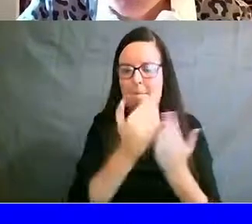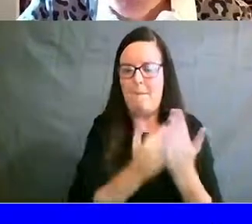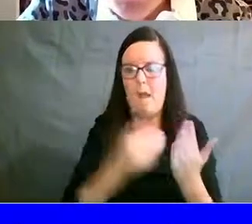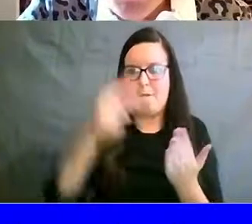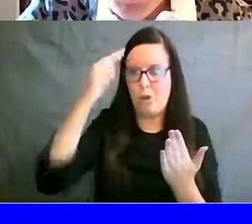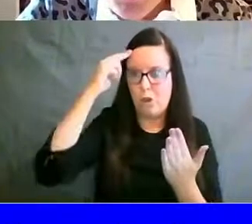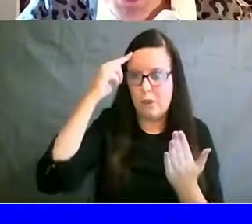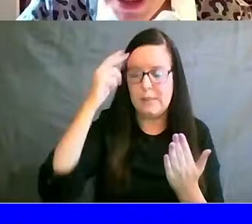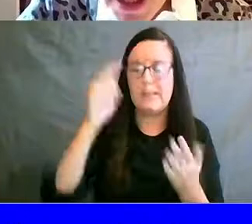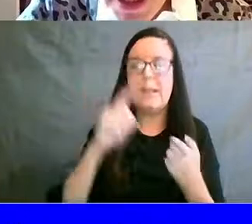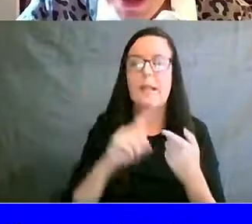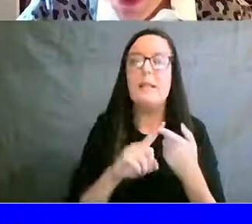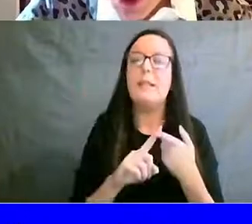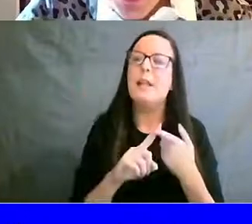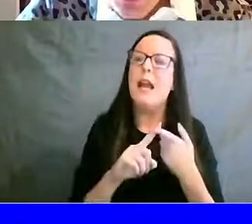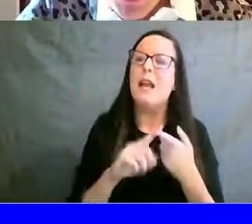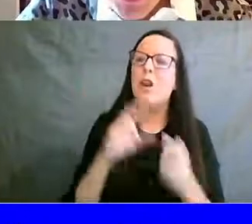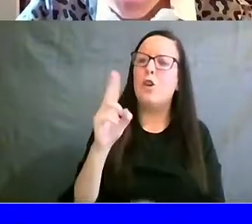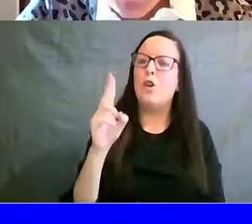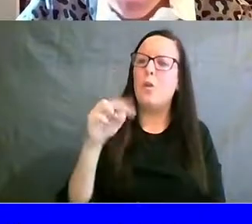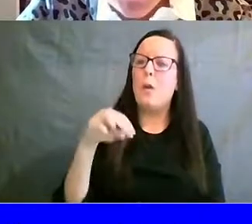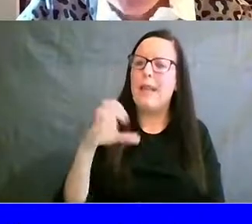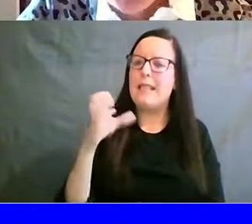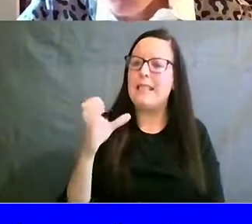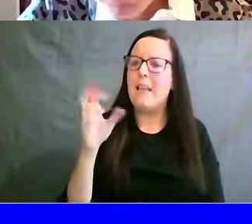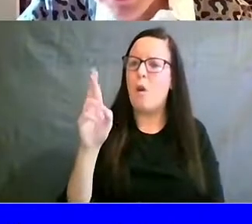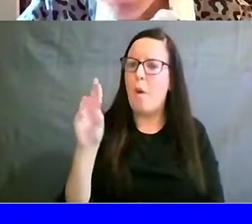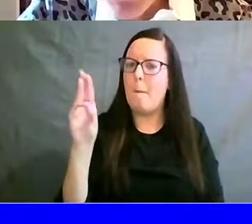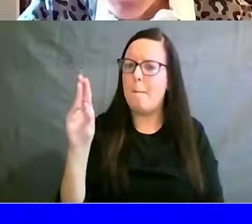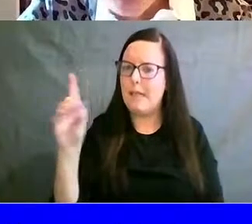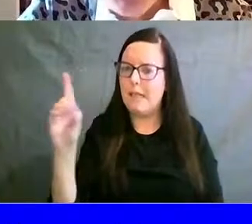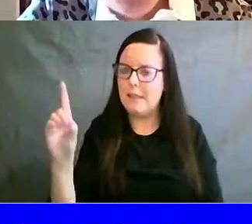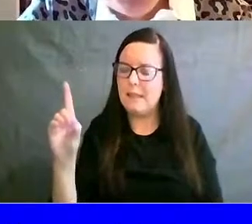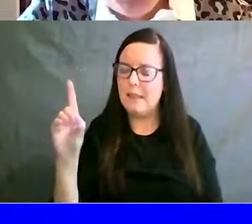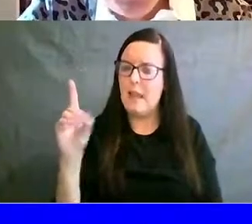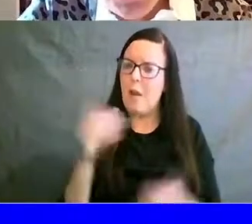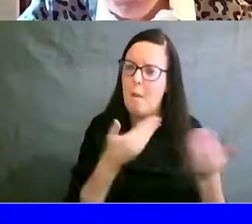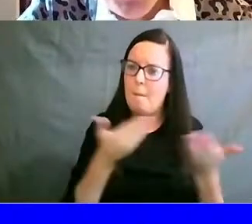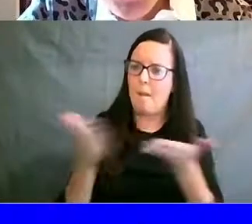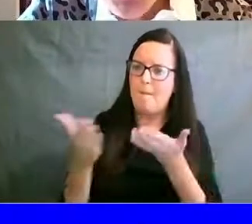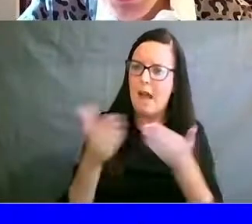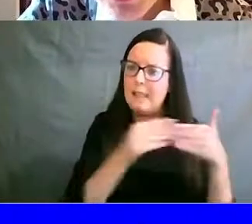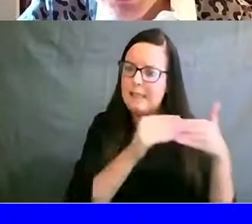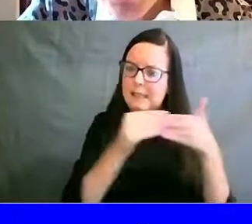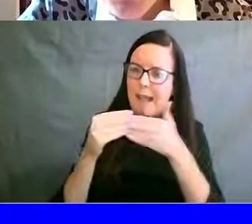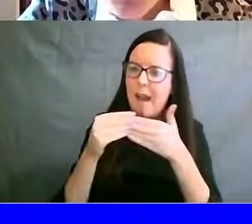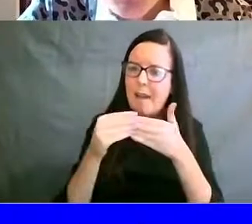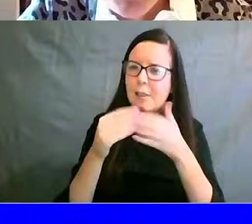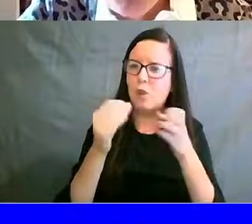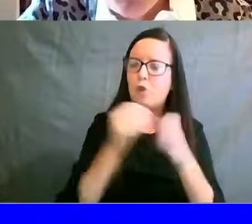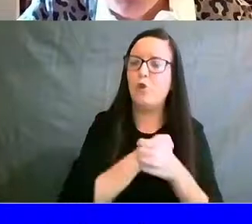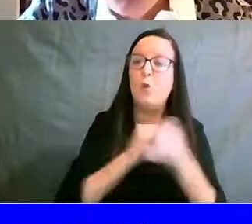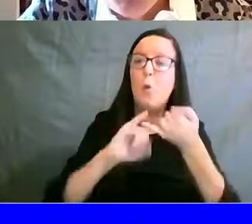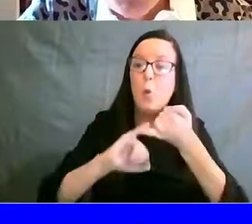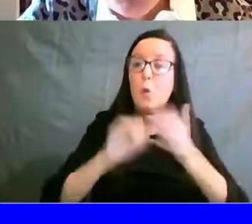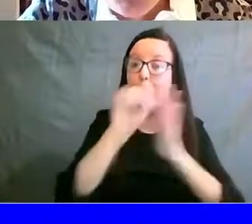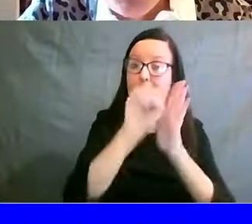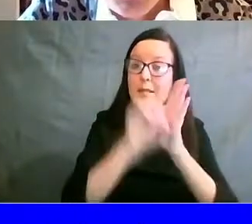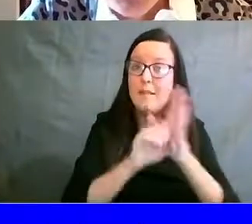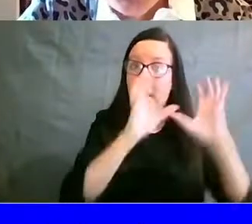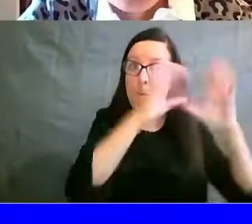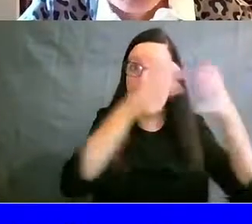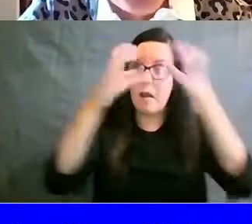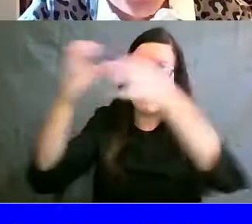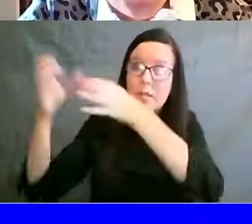it and UNCRPD in a general way, and to provide guidance and information to state bodies, which would include those working within criminal